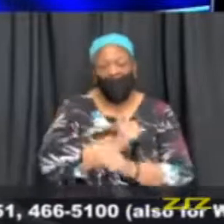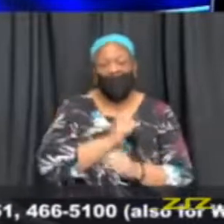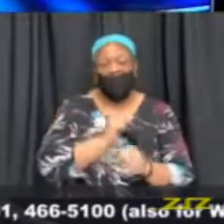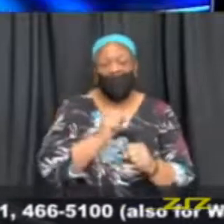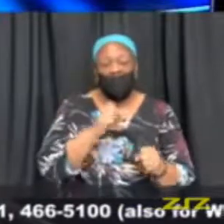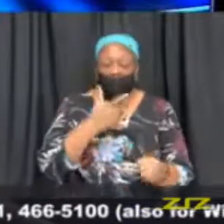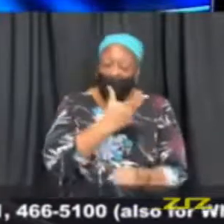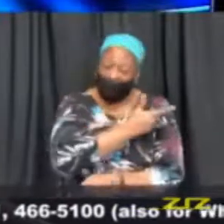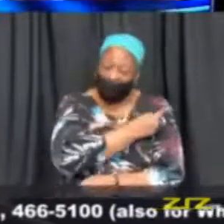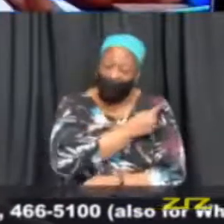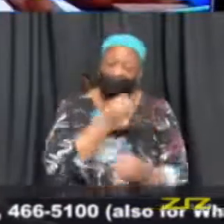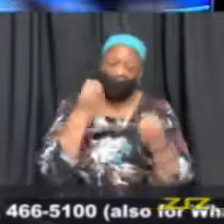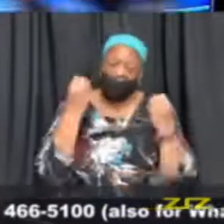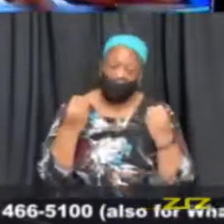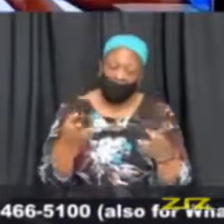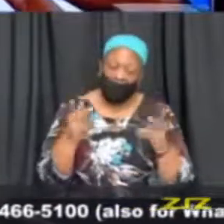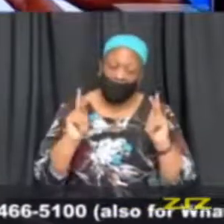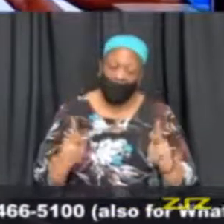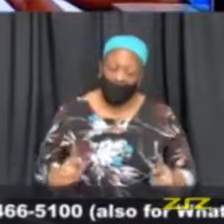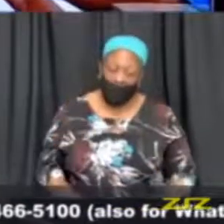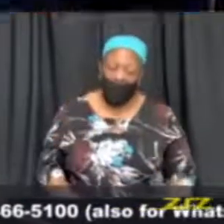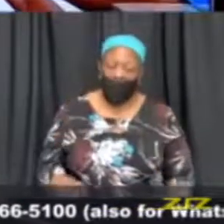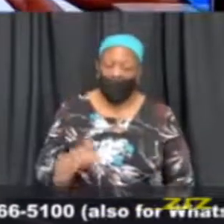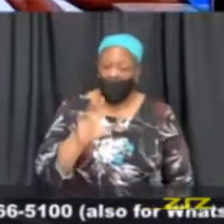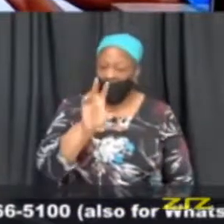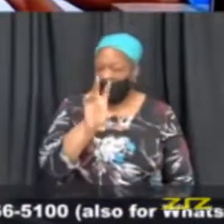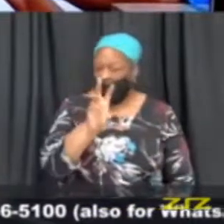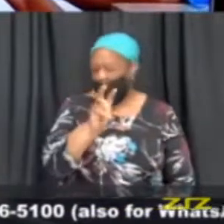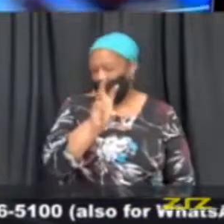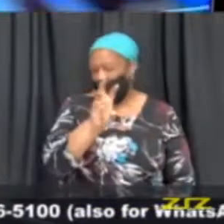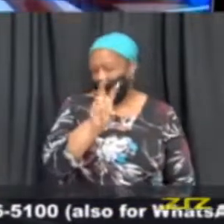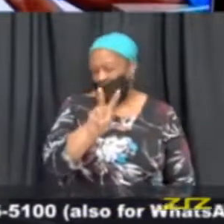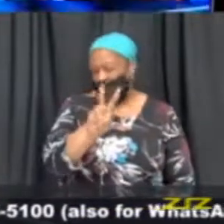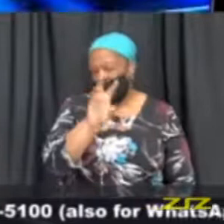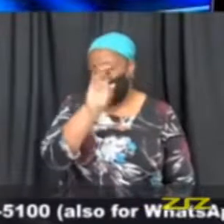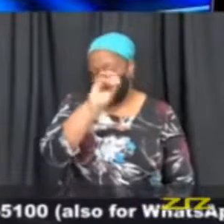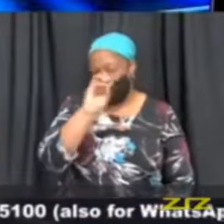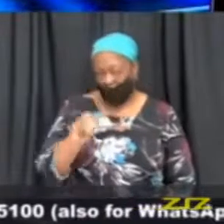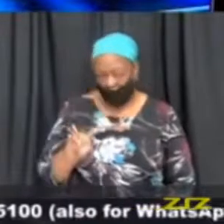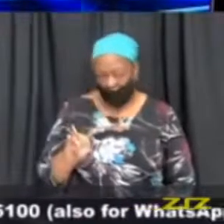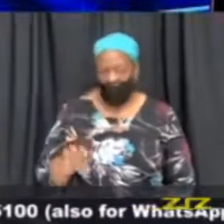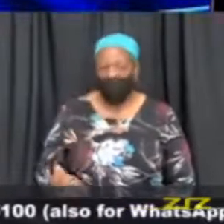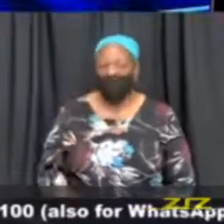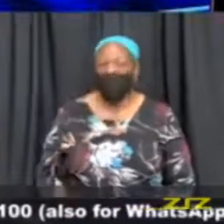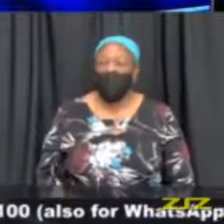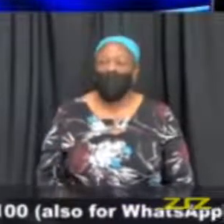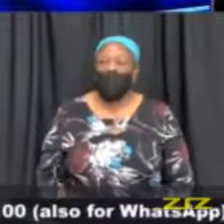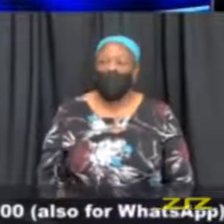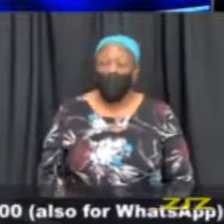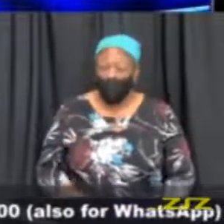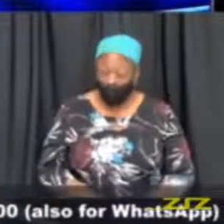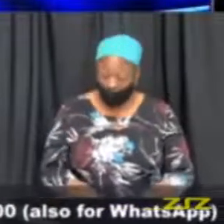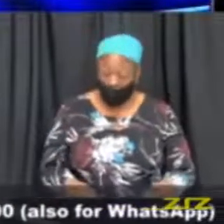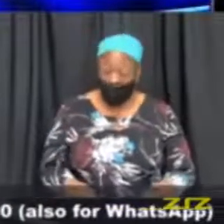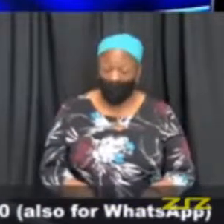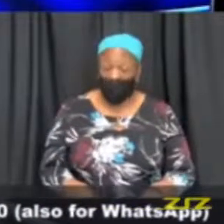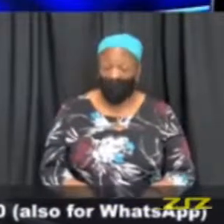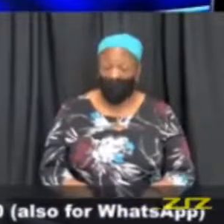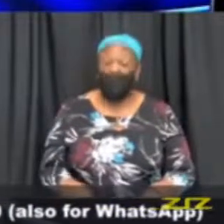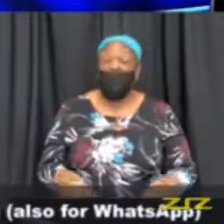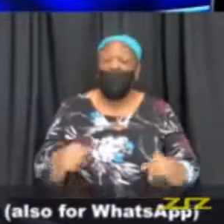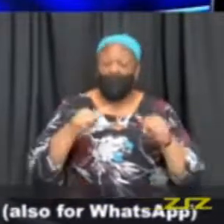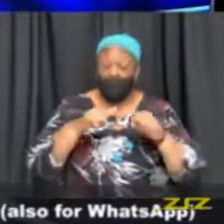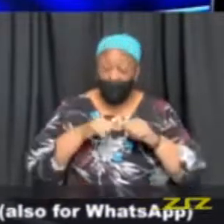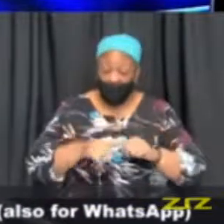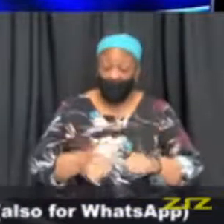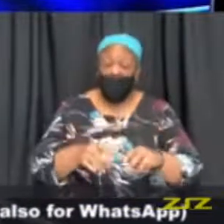about 62%. You heard the CMO just said that. And despite that, they had a recent